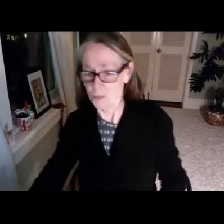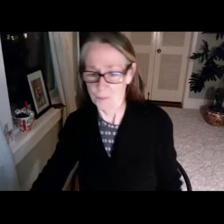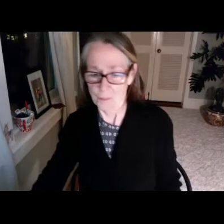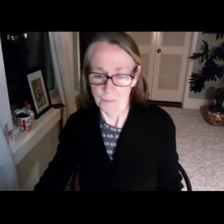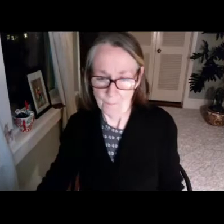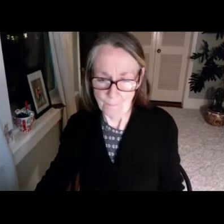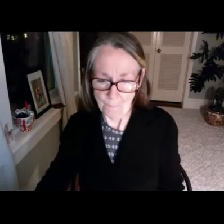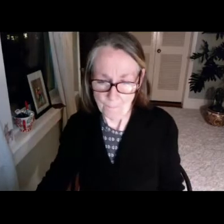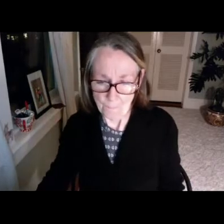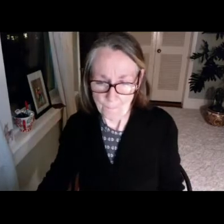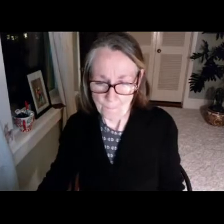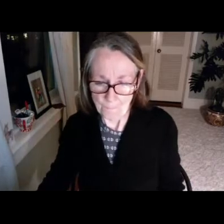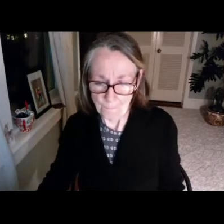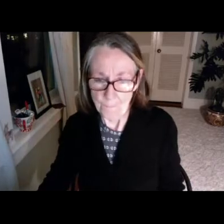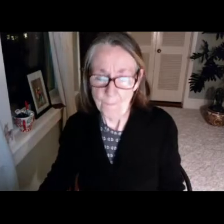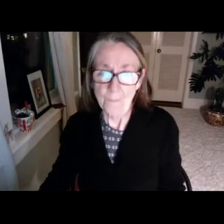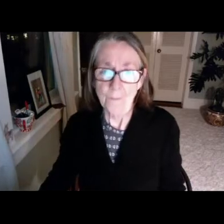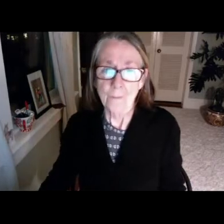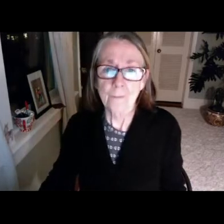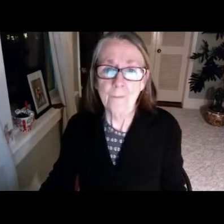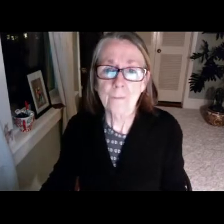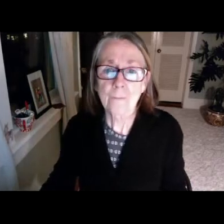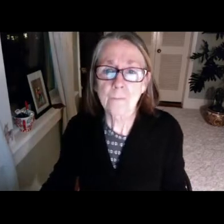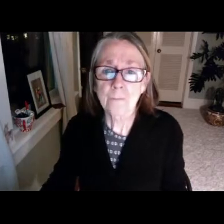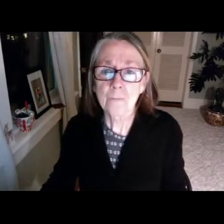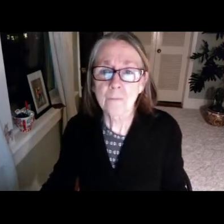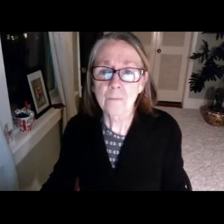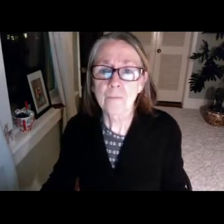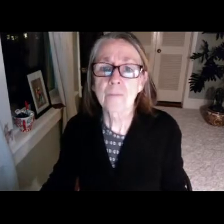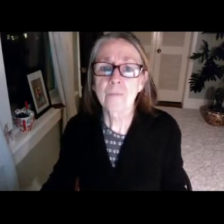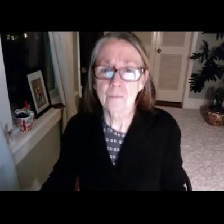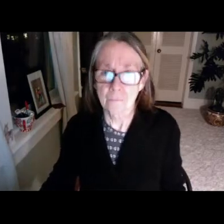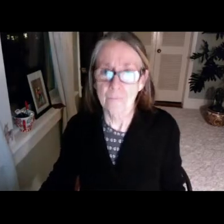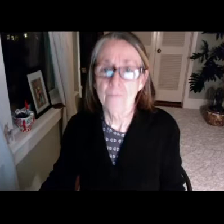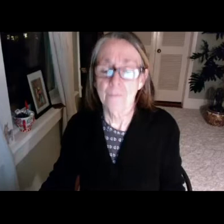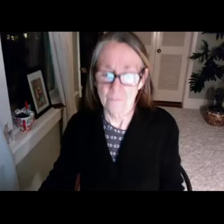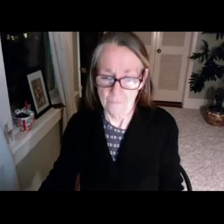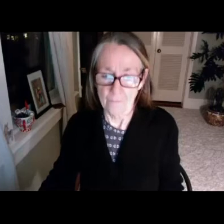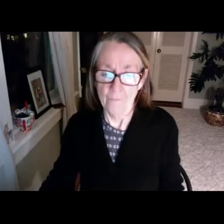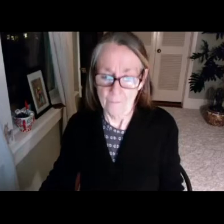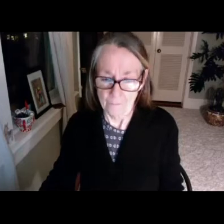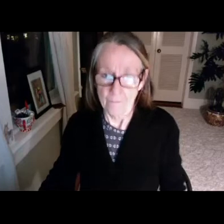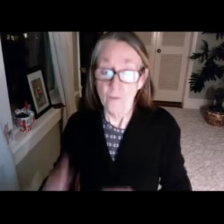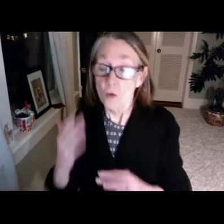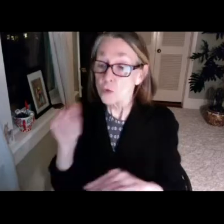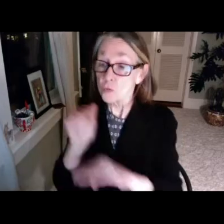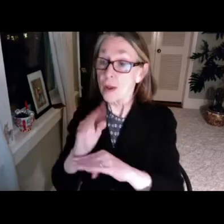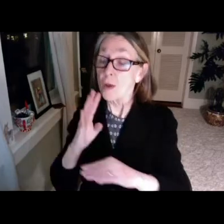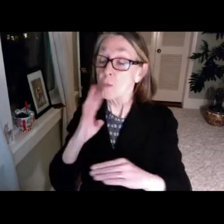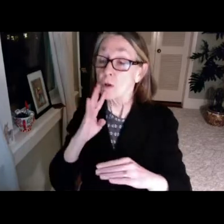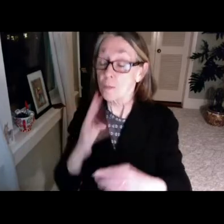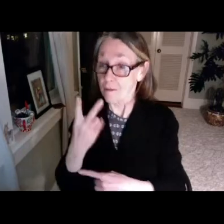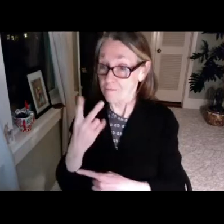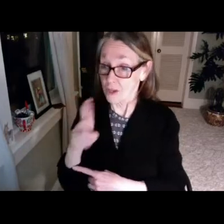Okay, so the employment areas that we're going to be talking about tonight are vocational rehabilitation, which